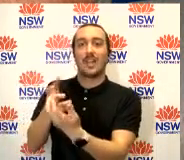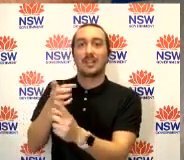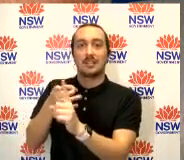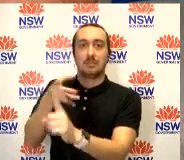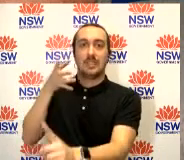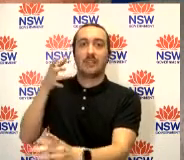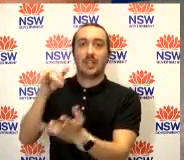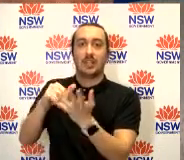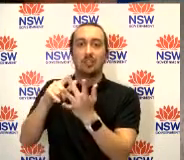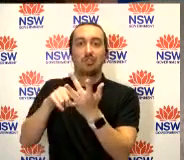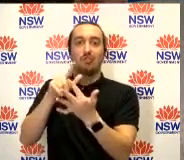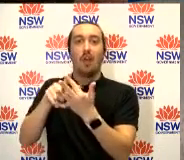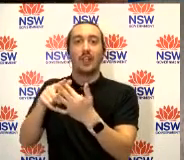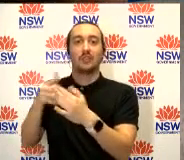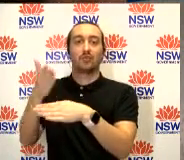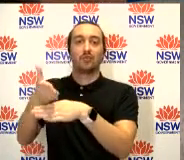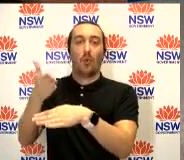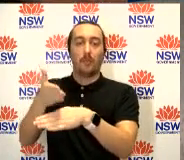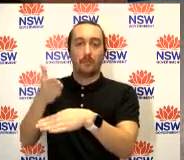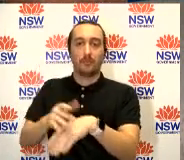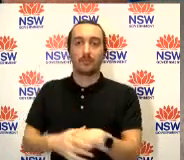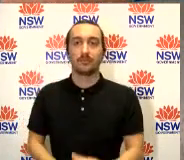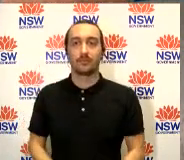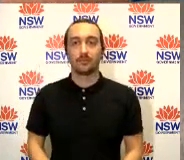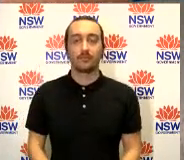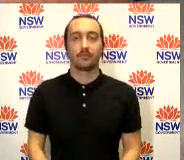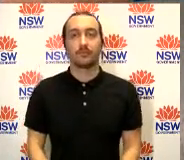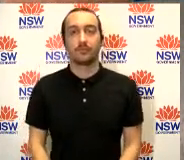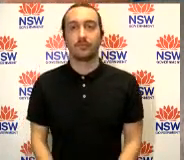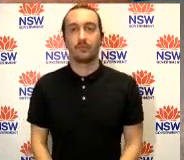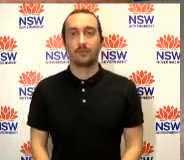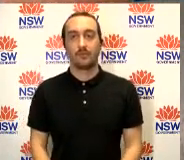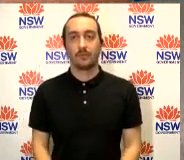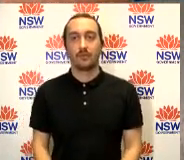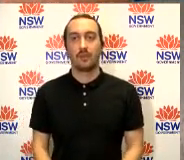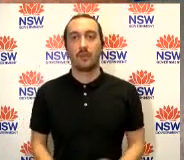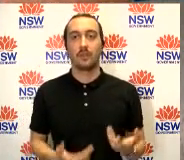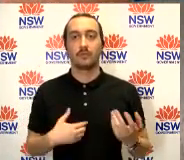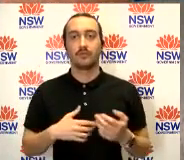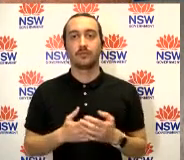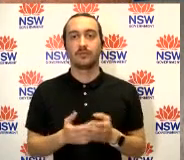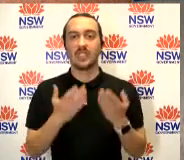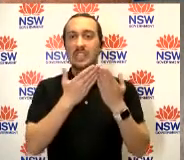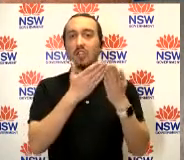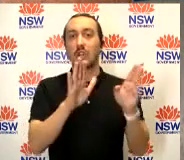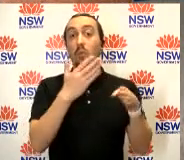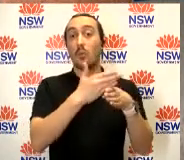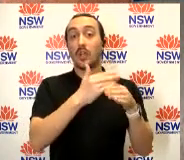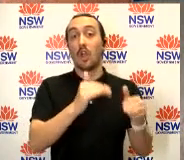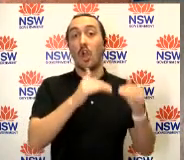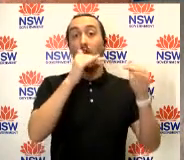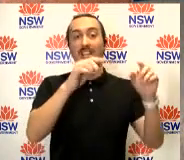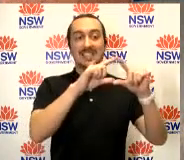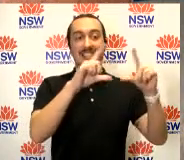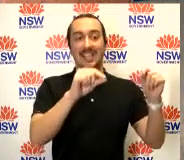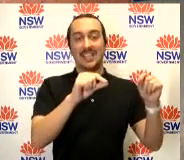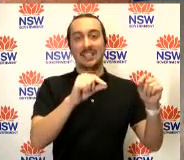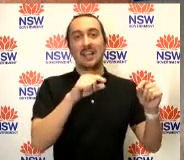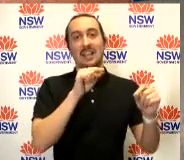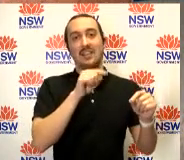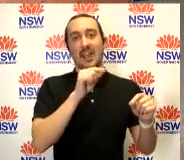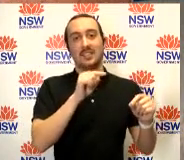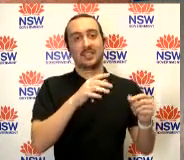alone. And the general working at heights ticket is a working at heights operator ticket. It really sits back to putting